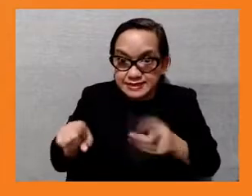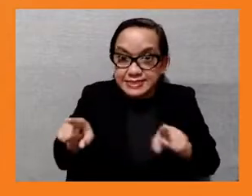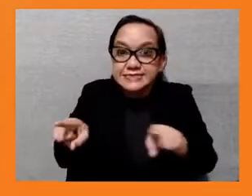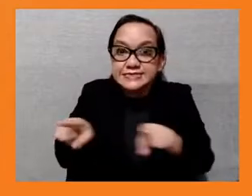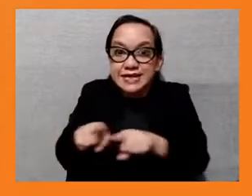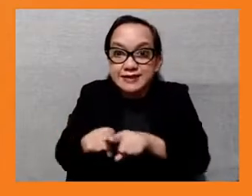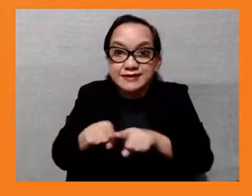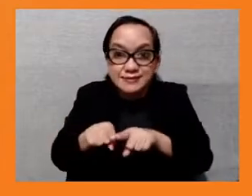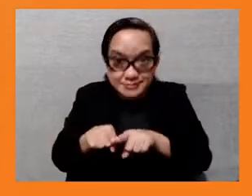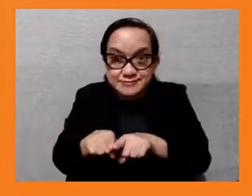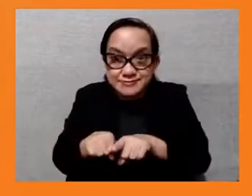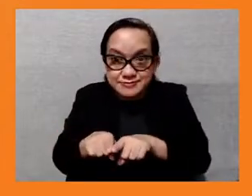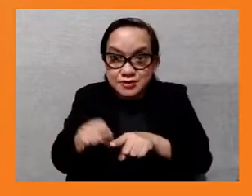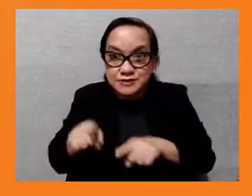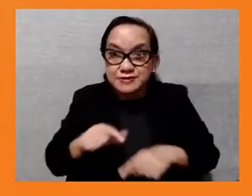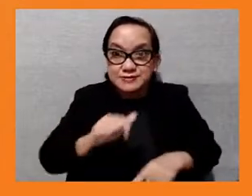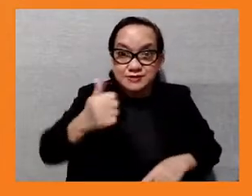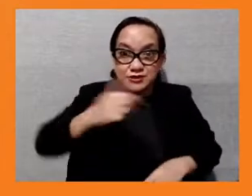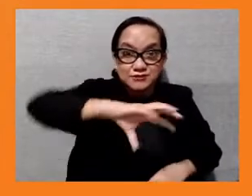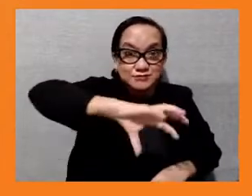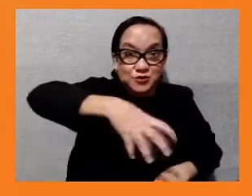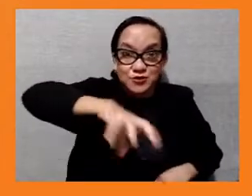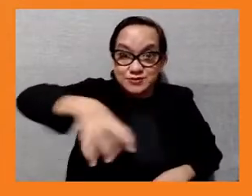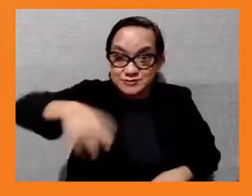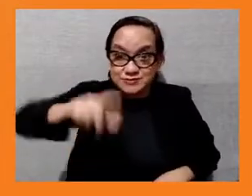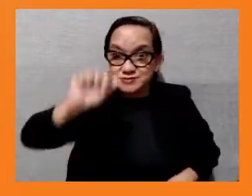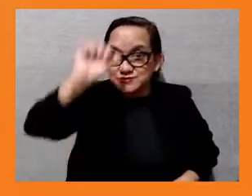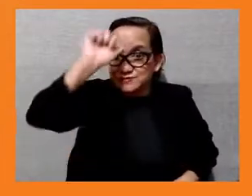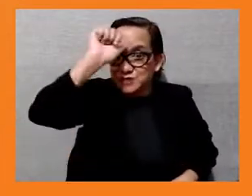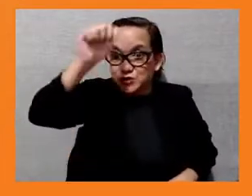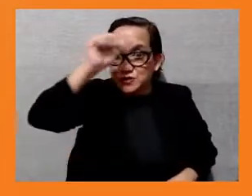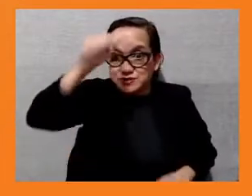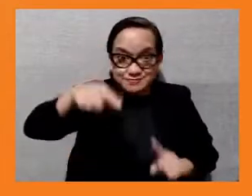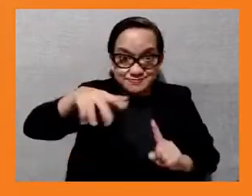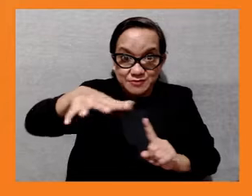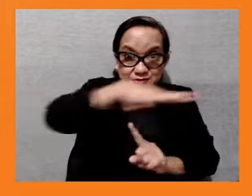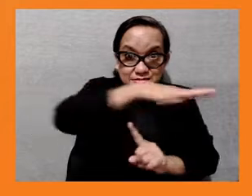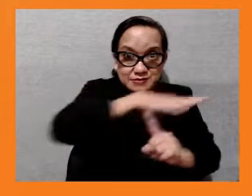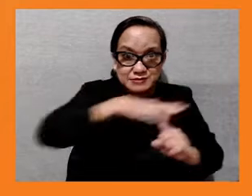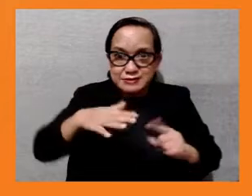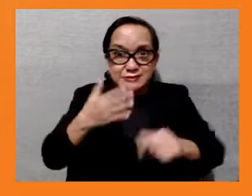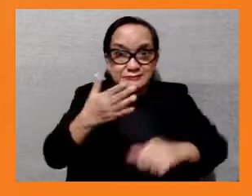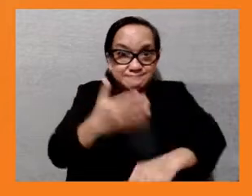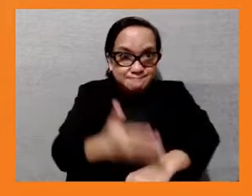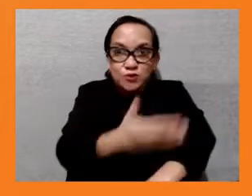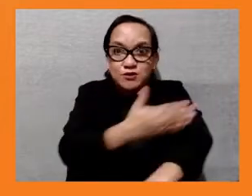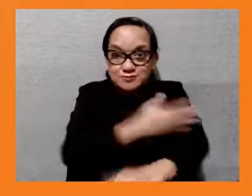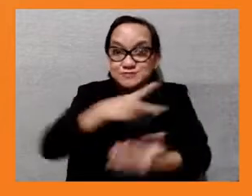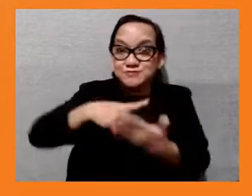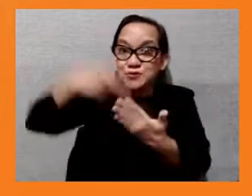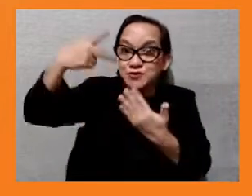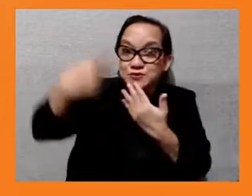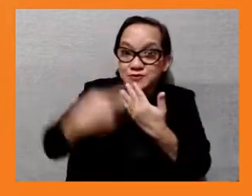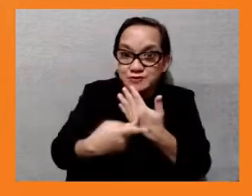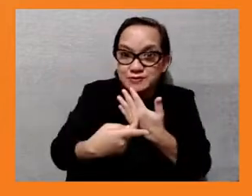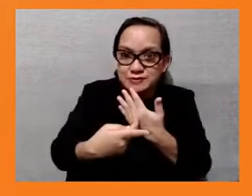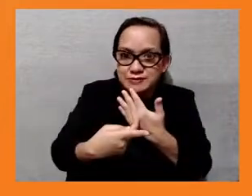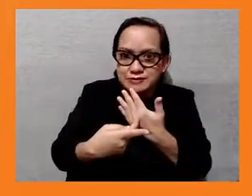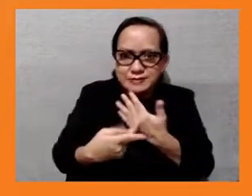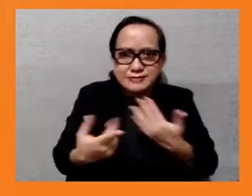Sixth, we're currently reviewing the policy requirements for Indigenous people including moving to integrate